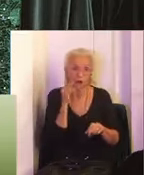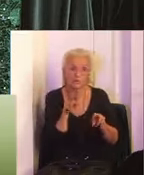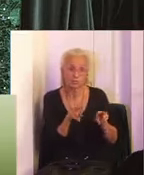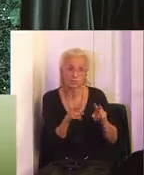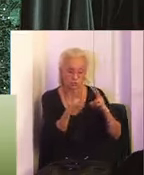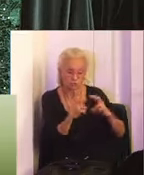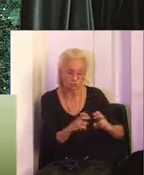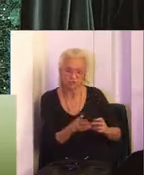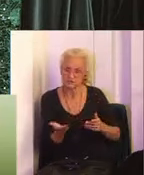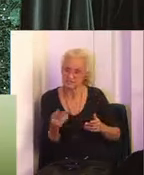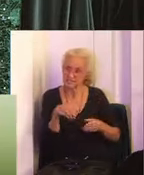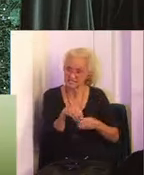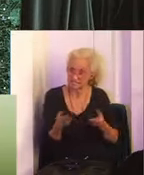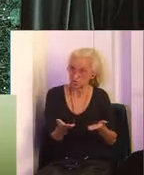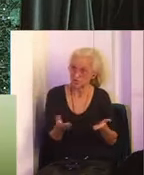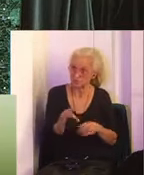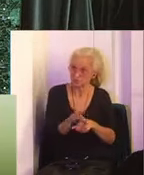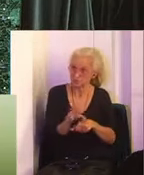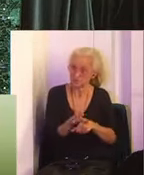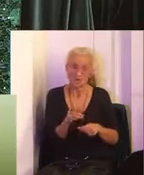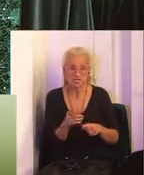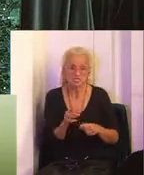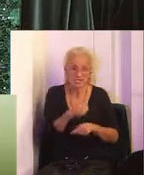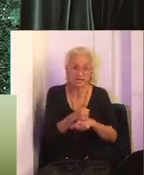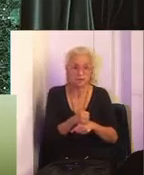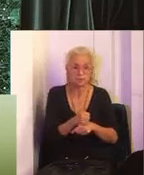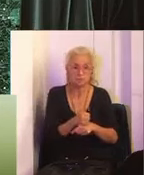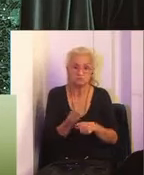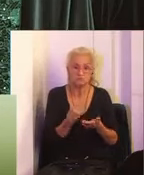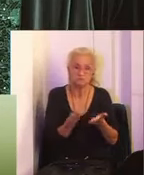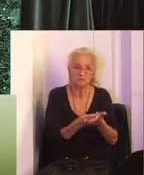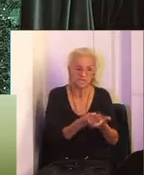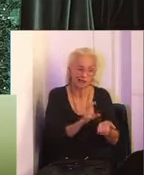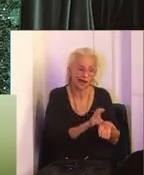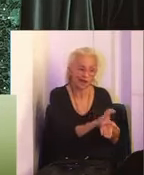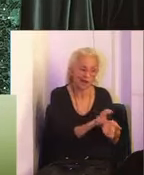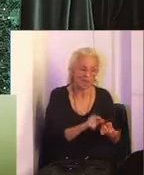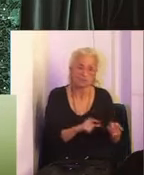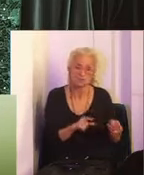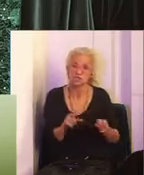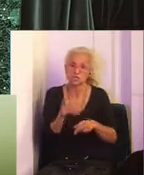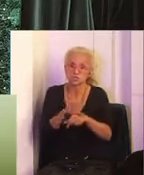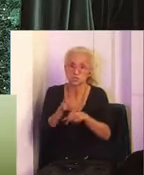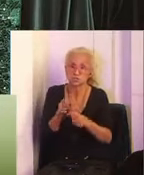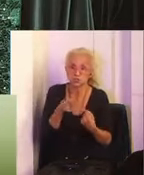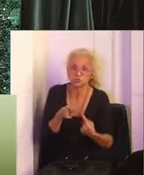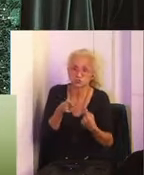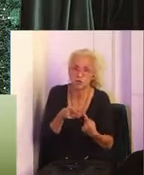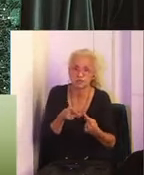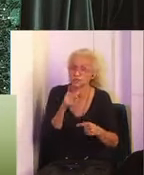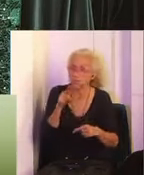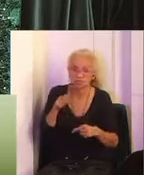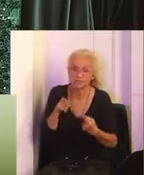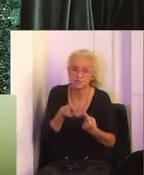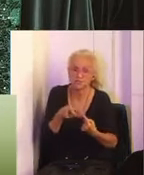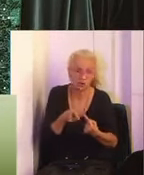in our denomination, set up some funds in our denomination so that churches who are struggling don't have to